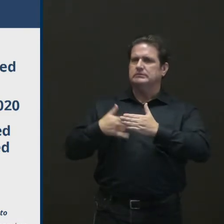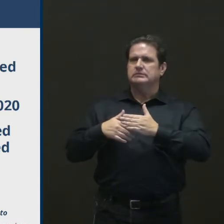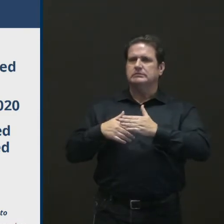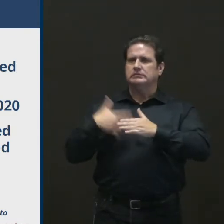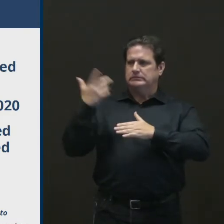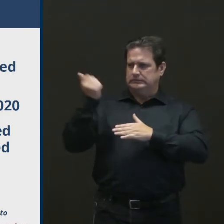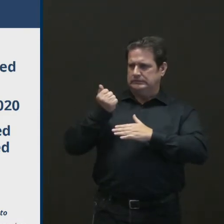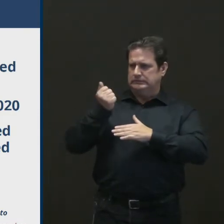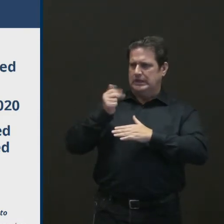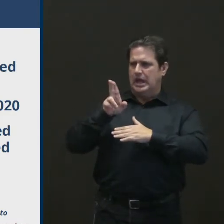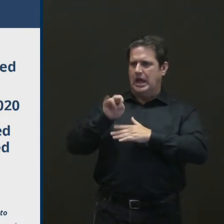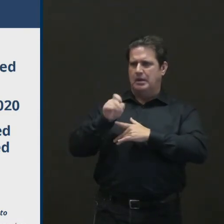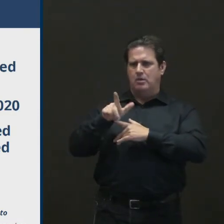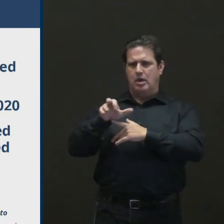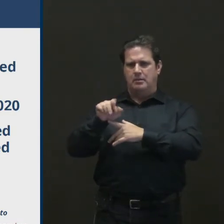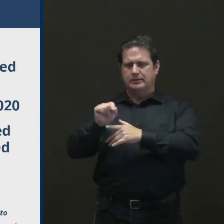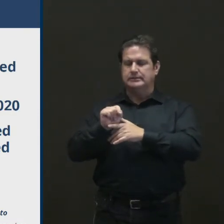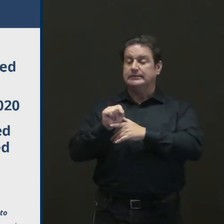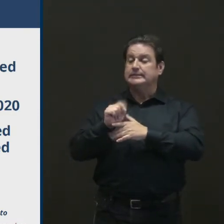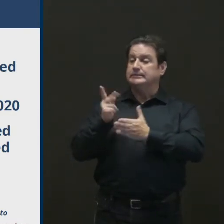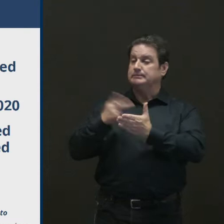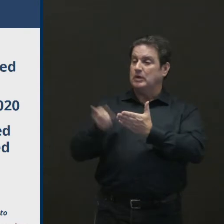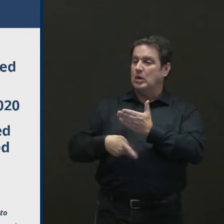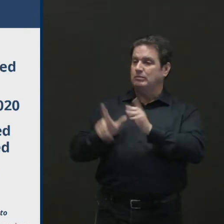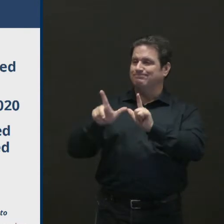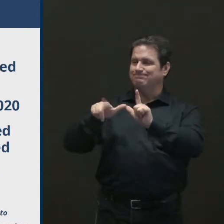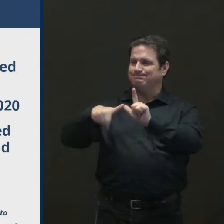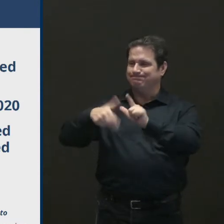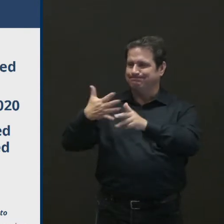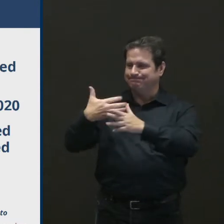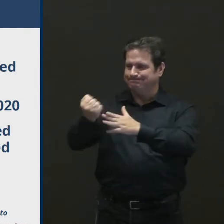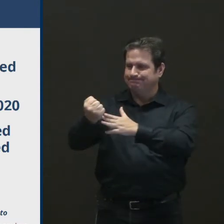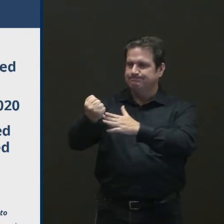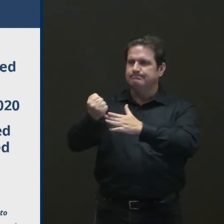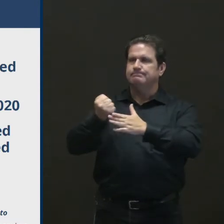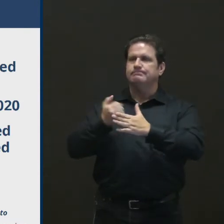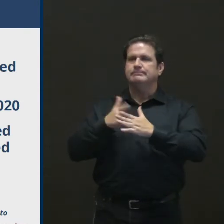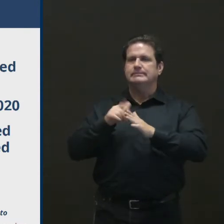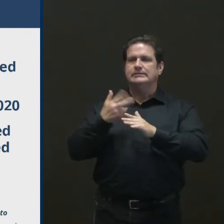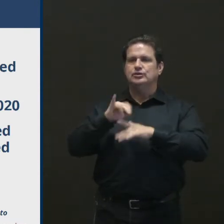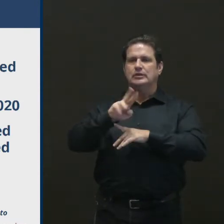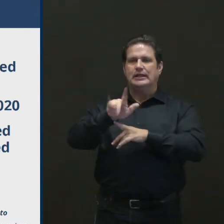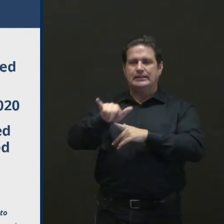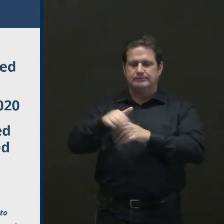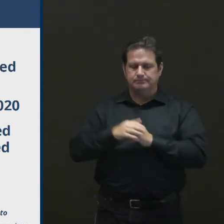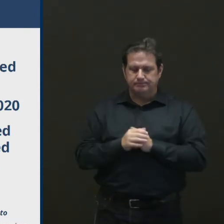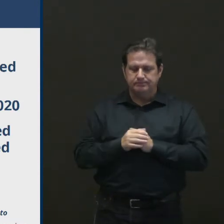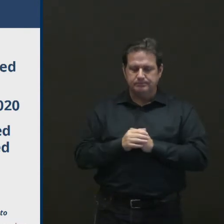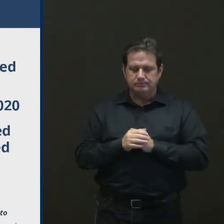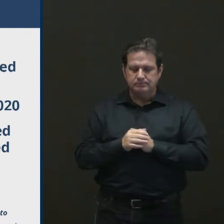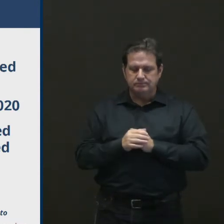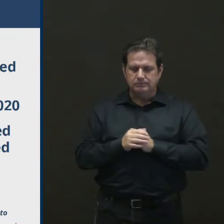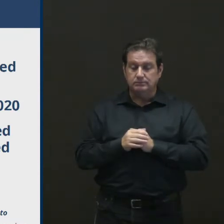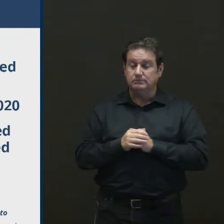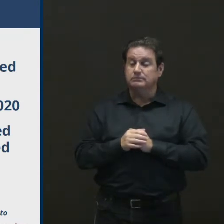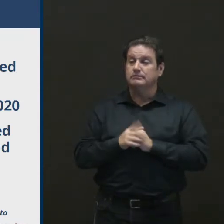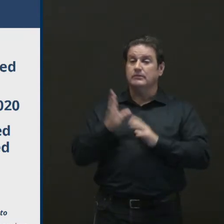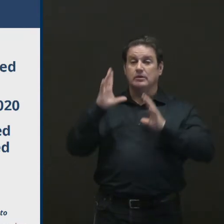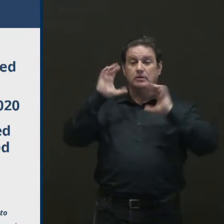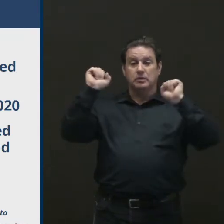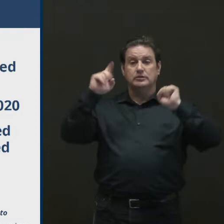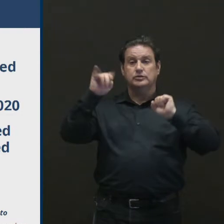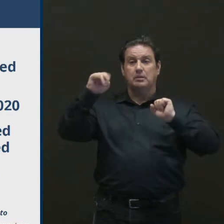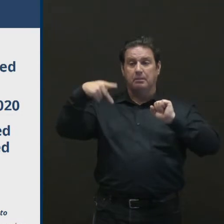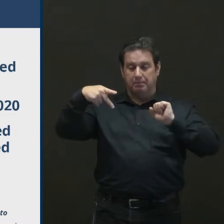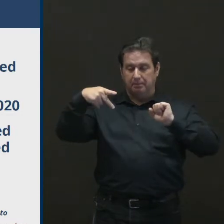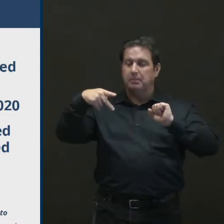unemployment. That program has expired, and it expired at the end of July. Since then, President